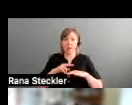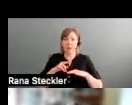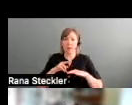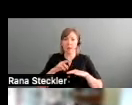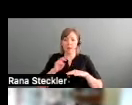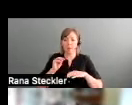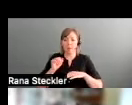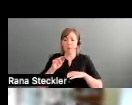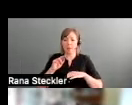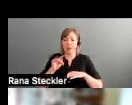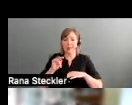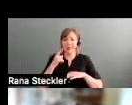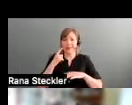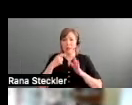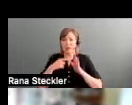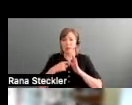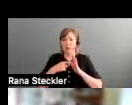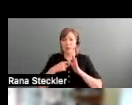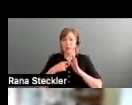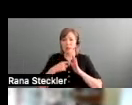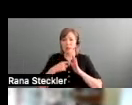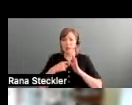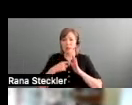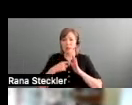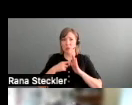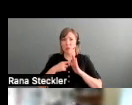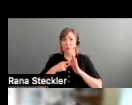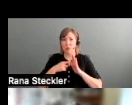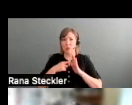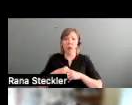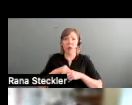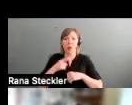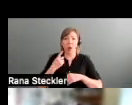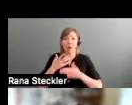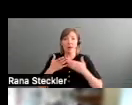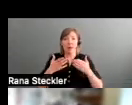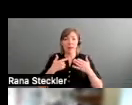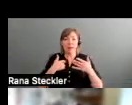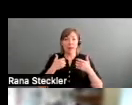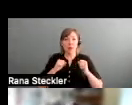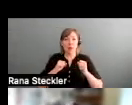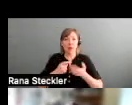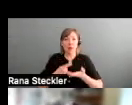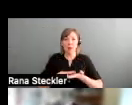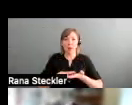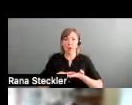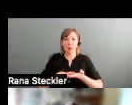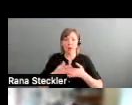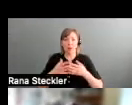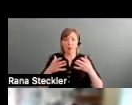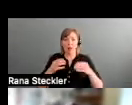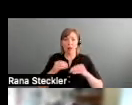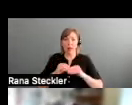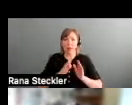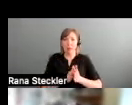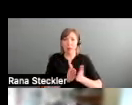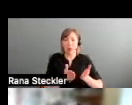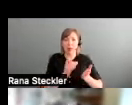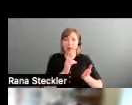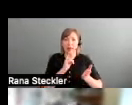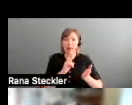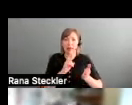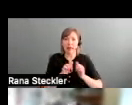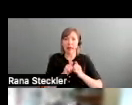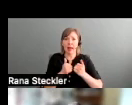Martin showed us at the beginning. And one of the things that I try to talk about a lot in the book